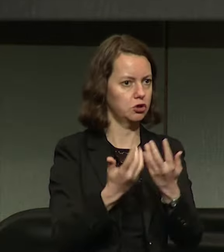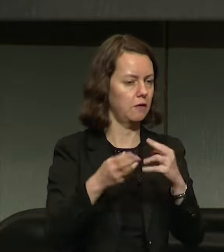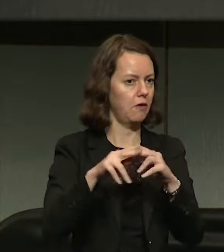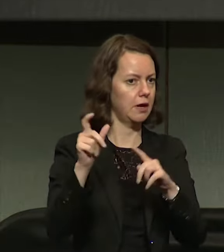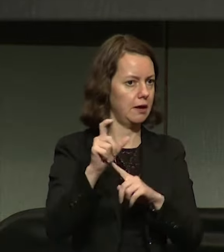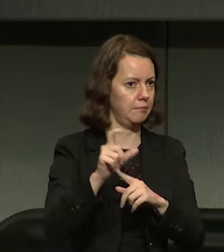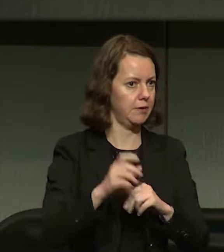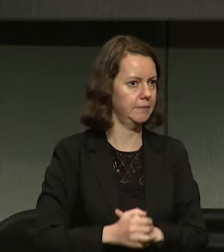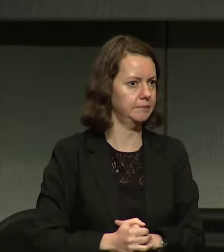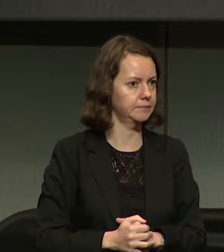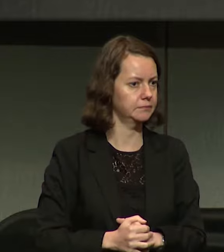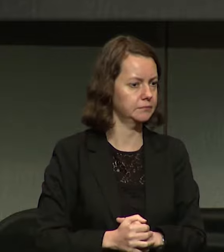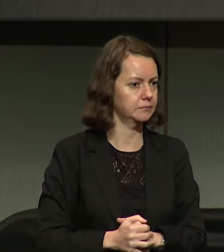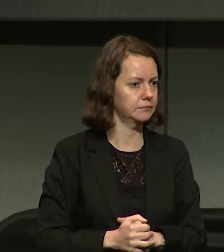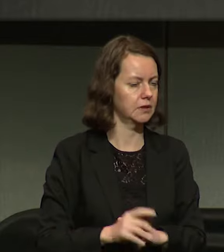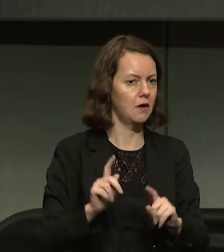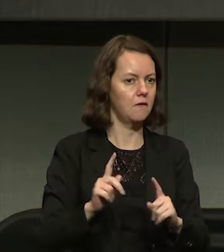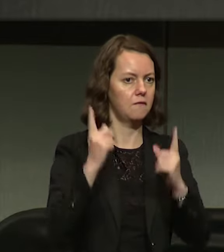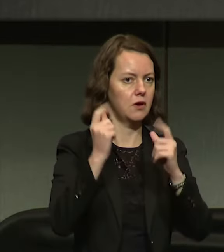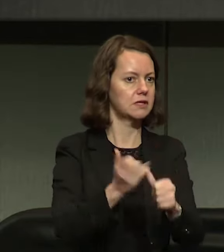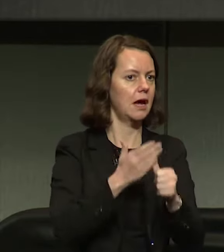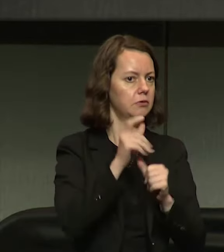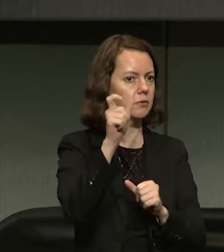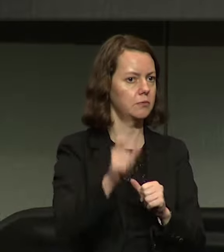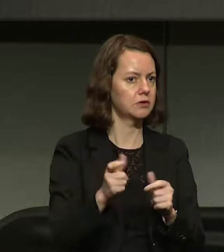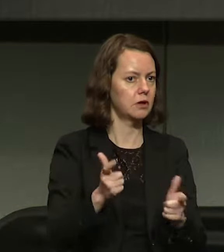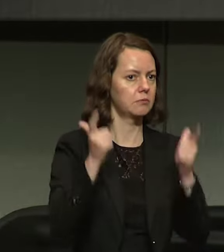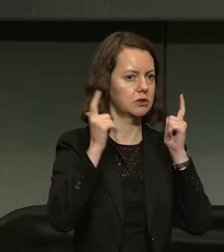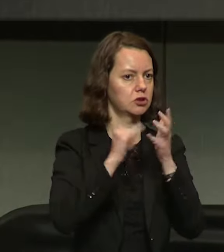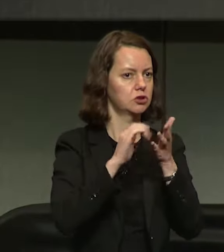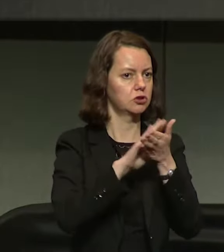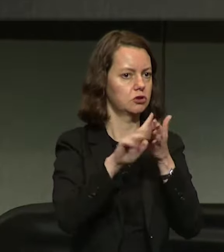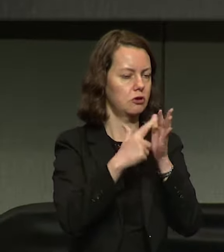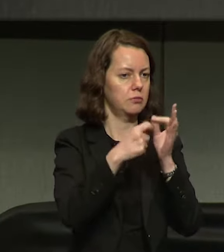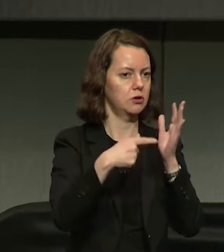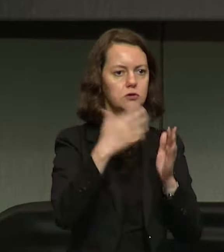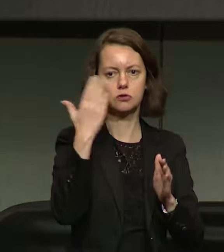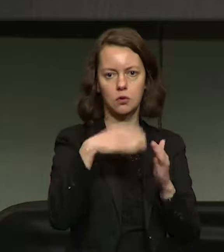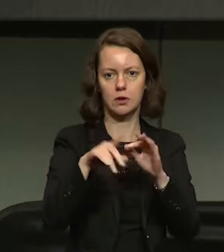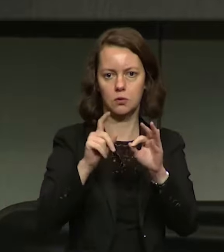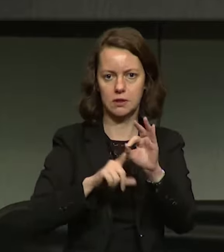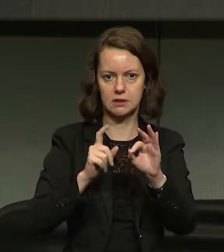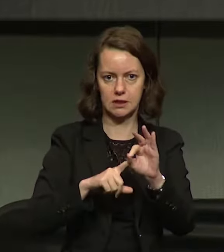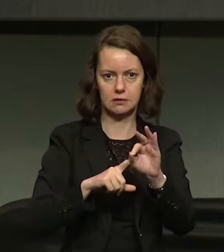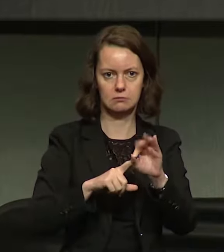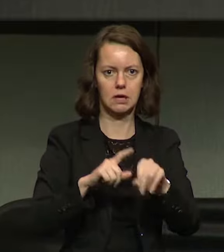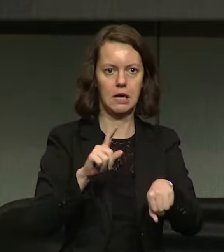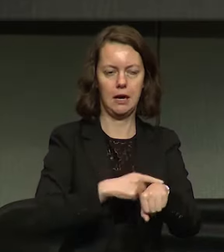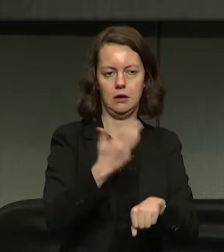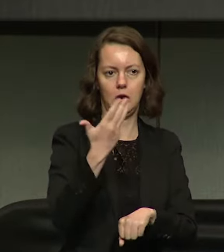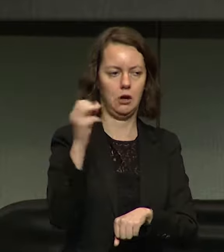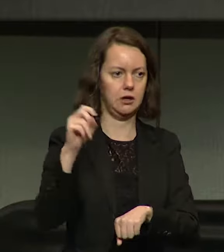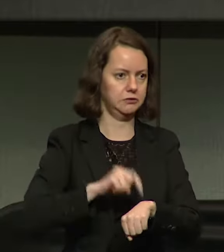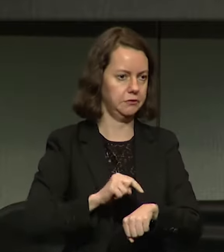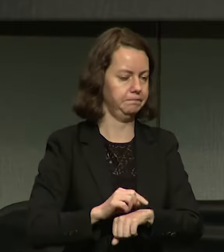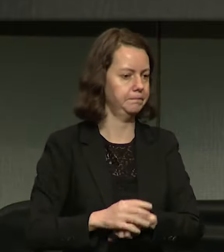Canberra, and he became the first Aboriginal principal of the Cherbourg School in Queensland in the late